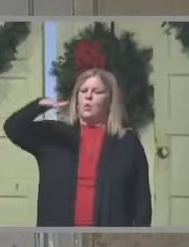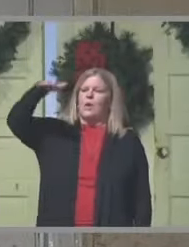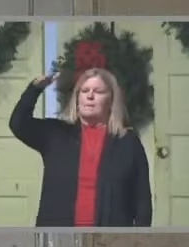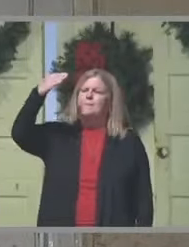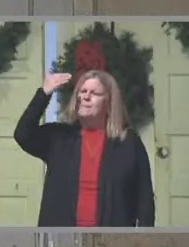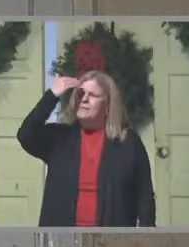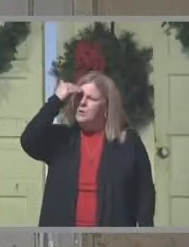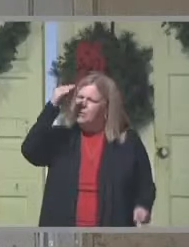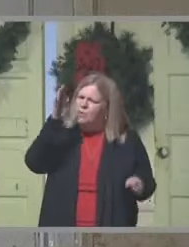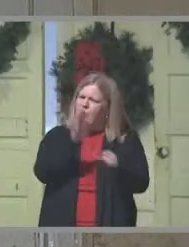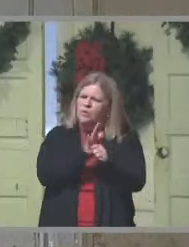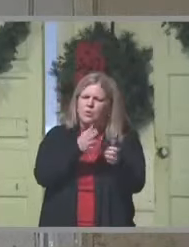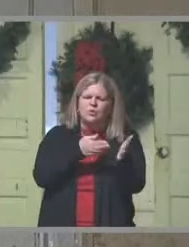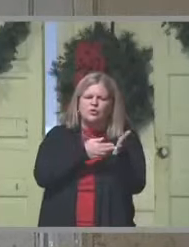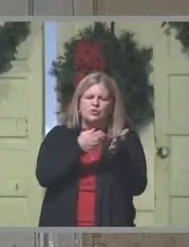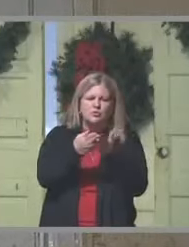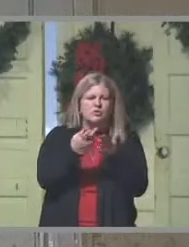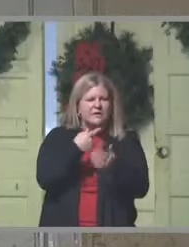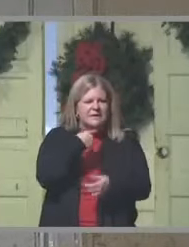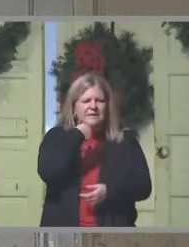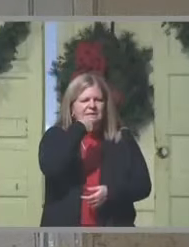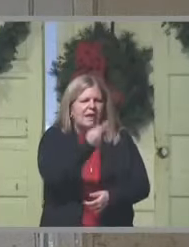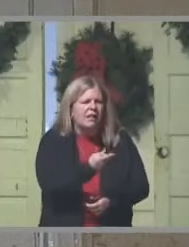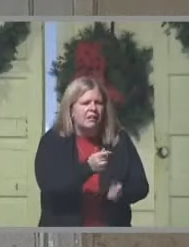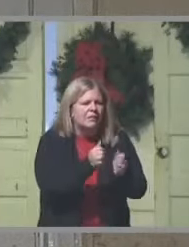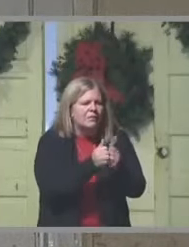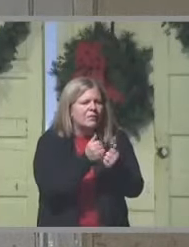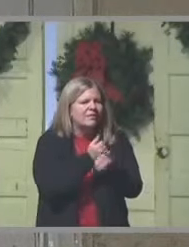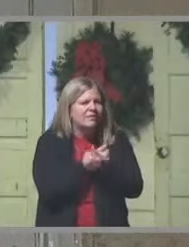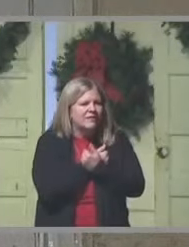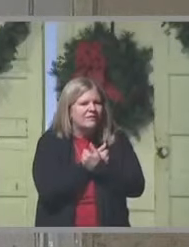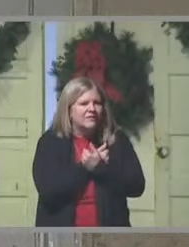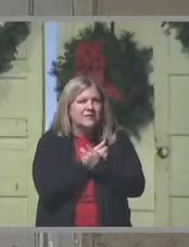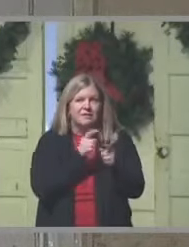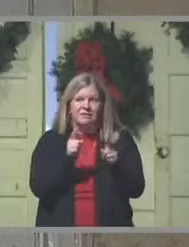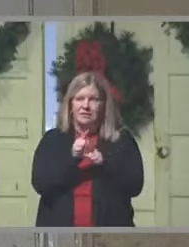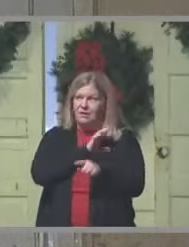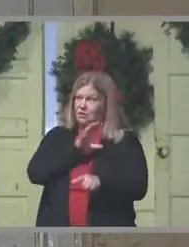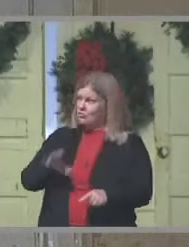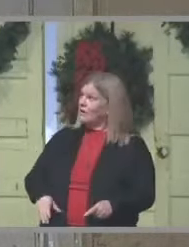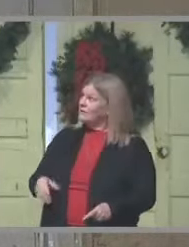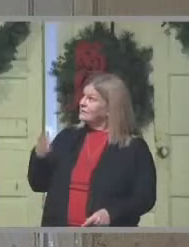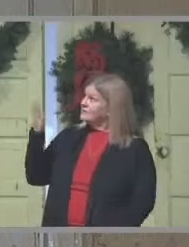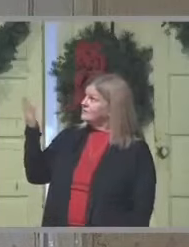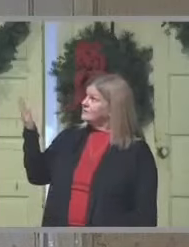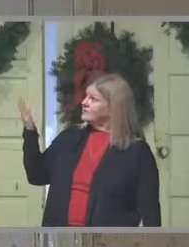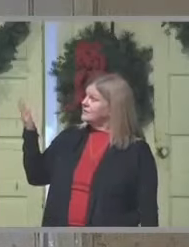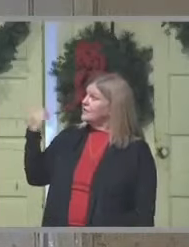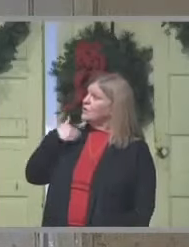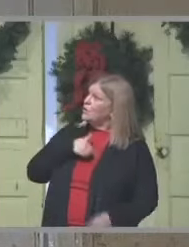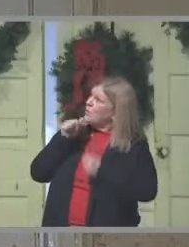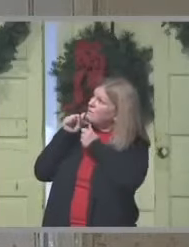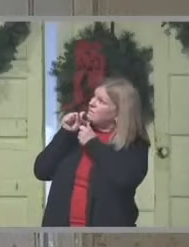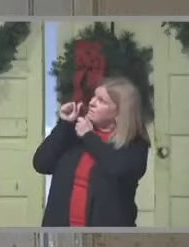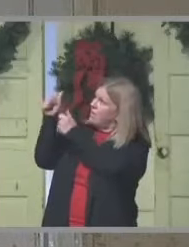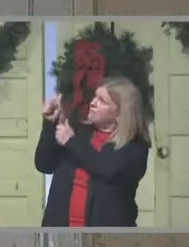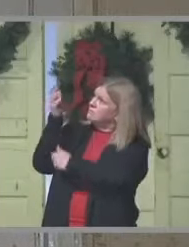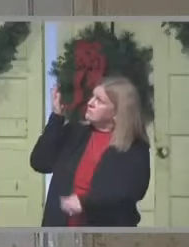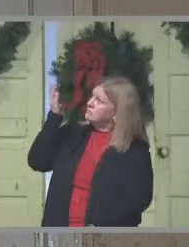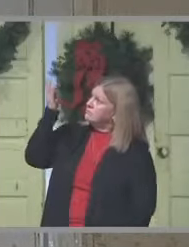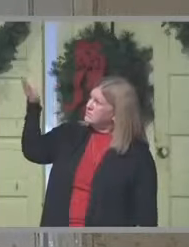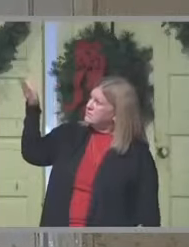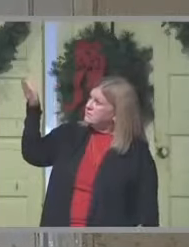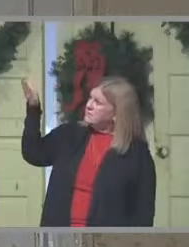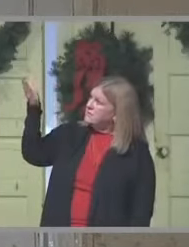whole truth and tell it in love, like Christ in everything. We take our lead from Christ, who's